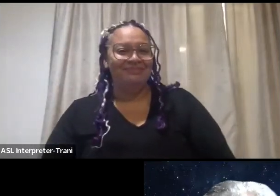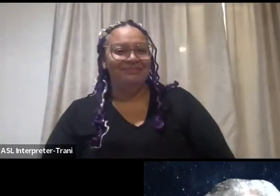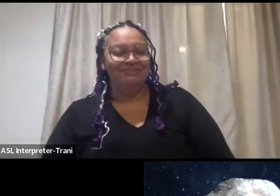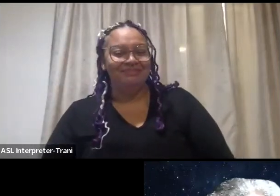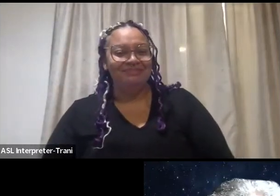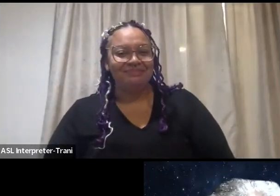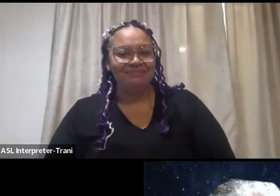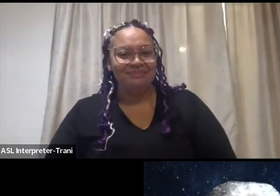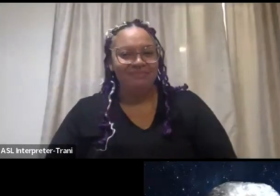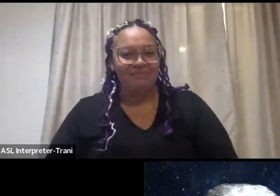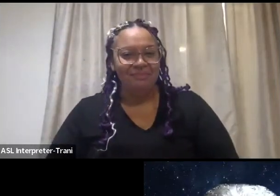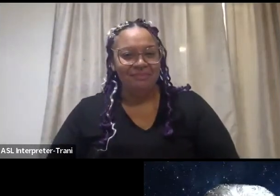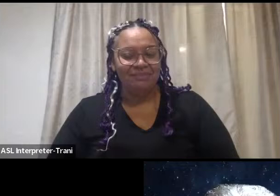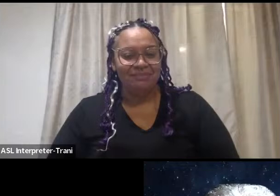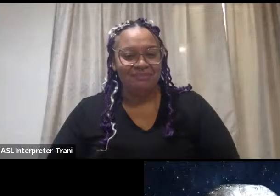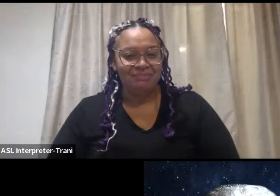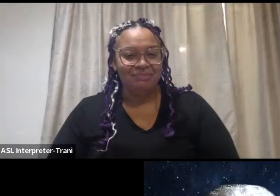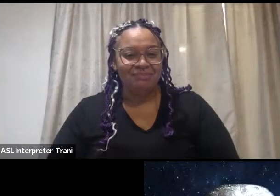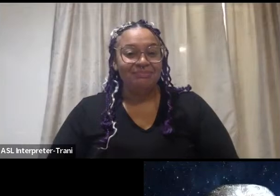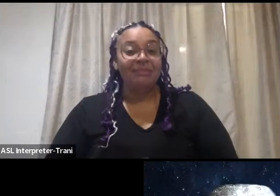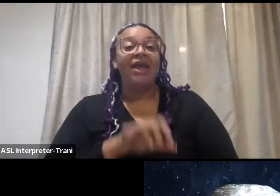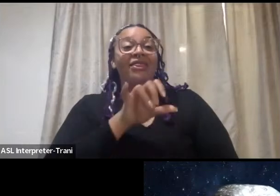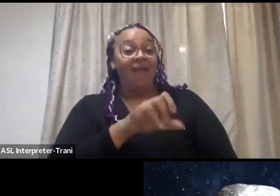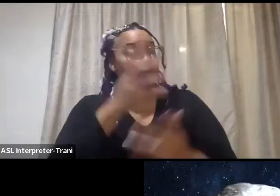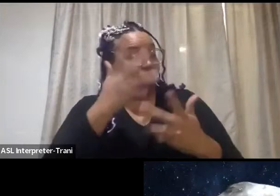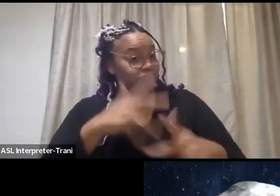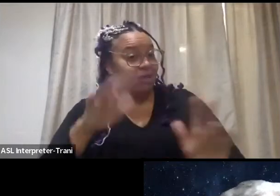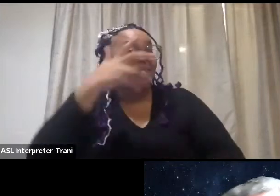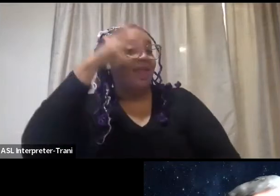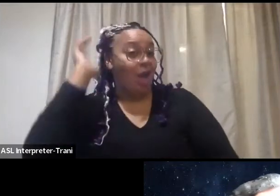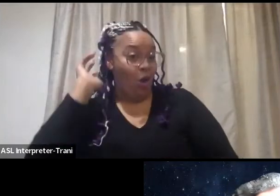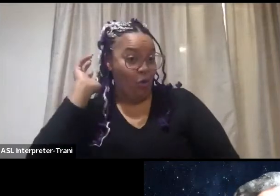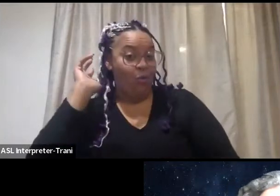And that was Leo.